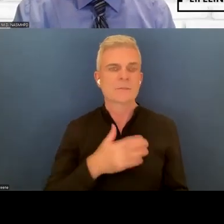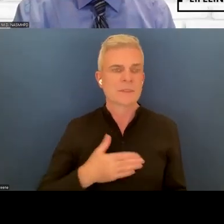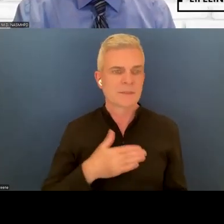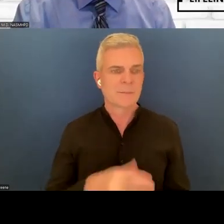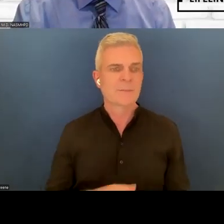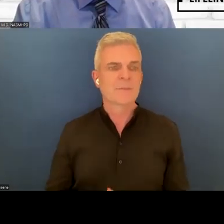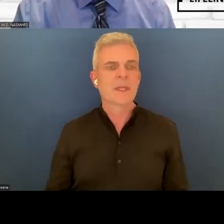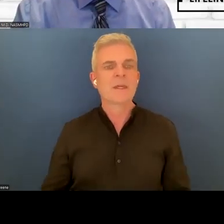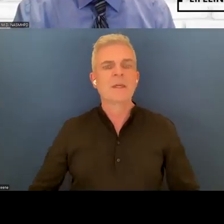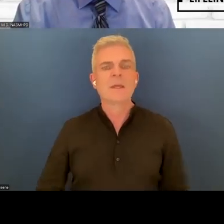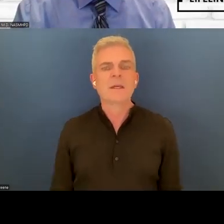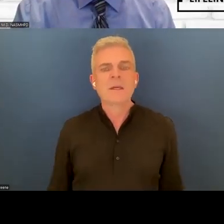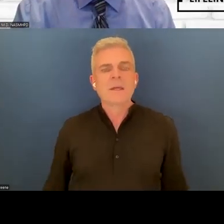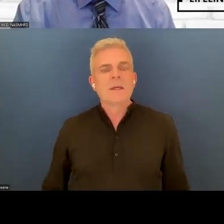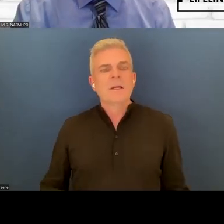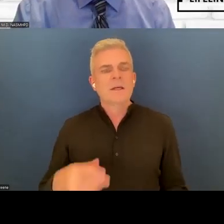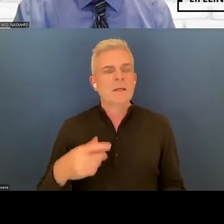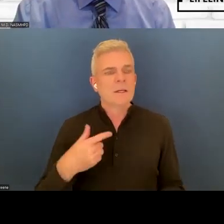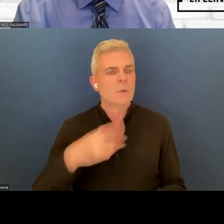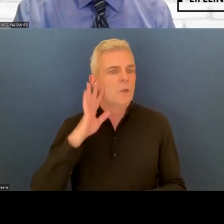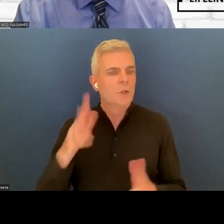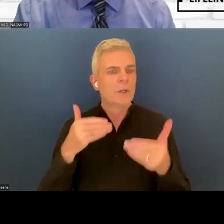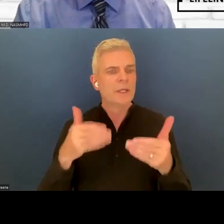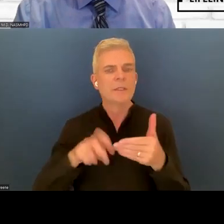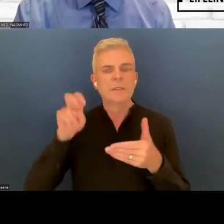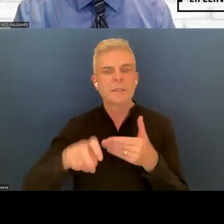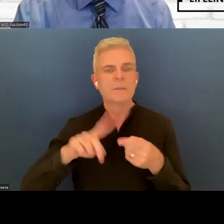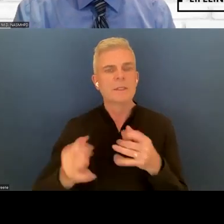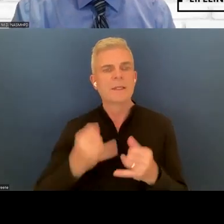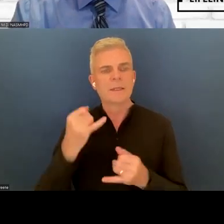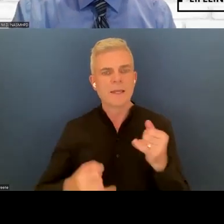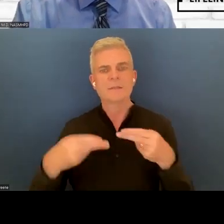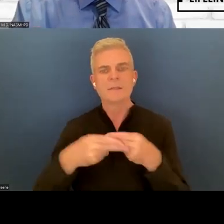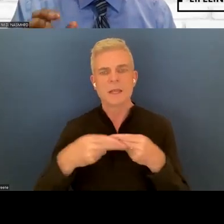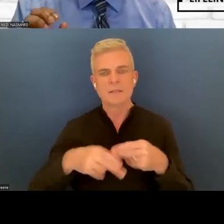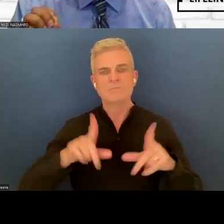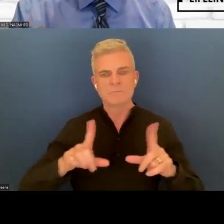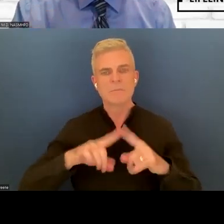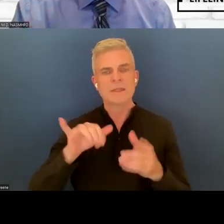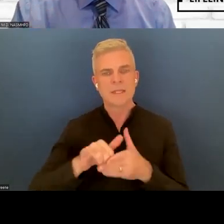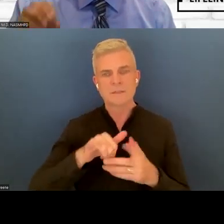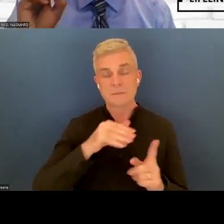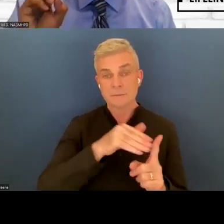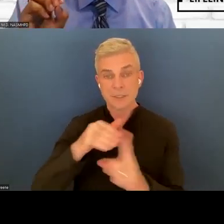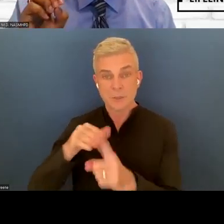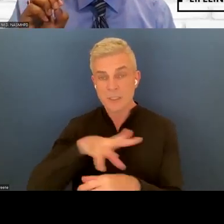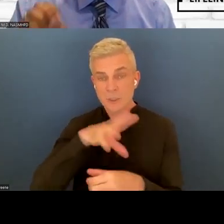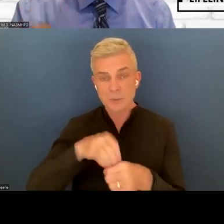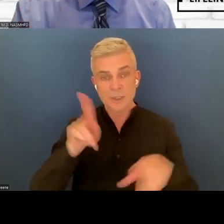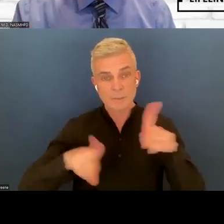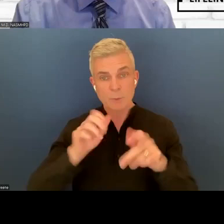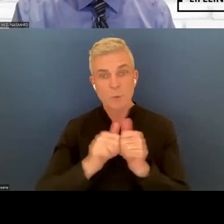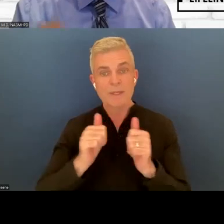And I'm going to go ahead and jump to the last slide, but this is just a reminder that the inclusion of those with lived experience is